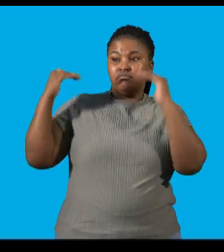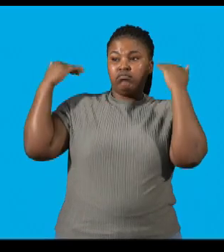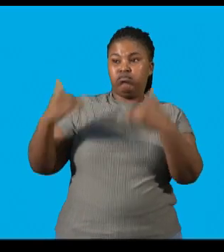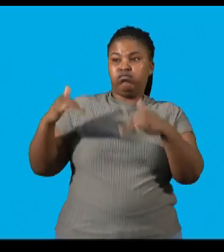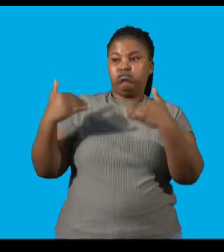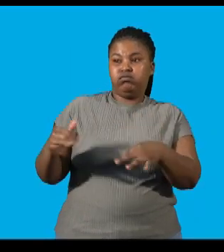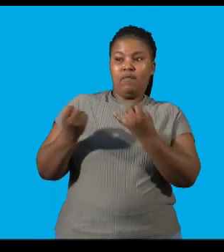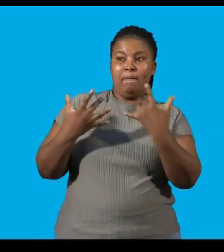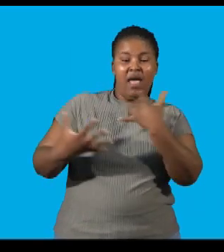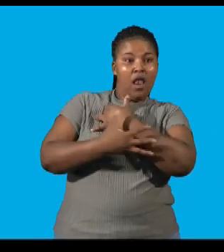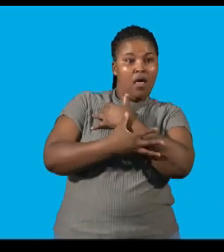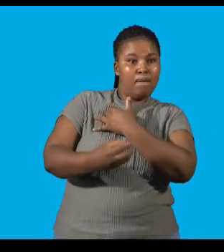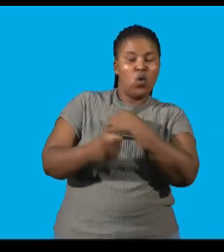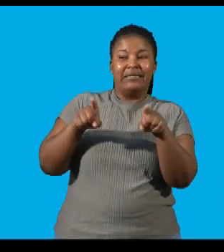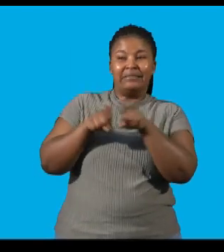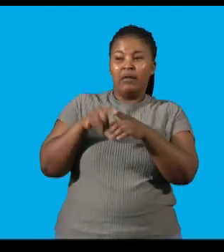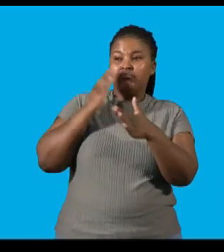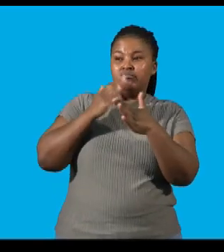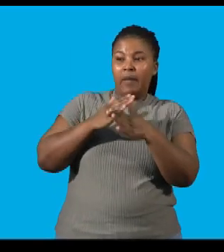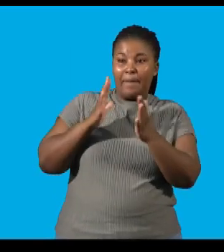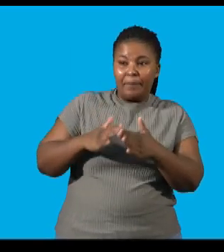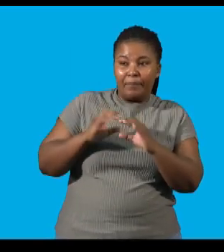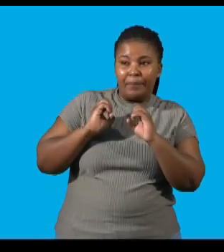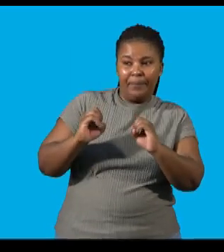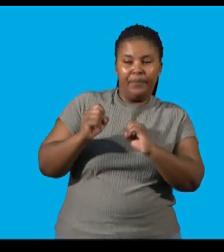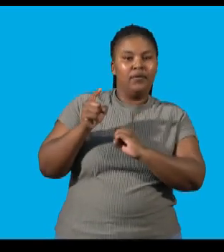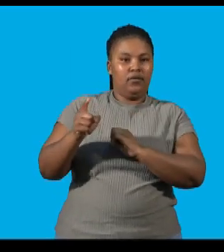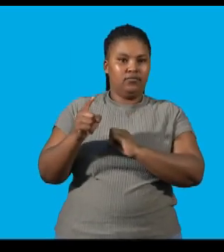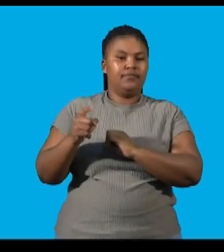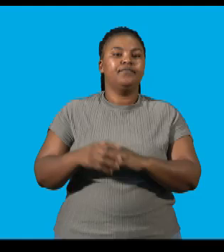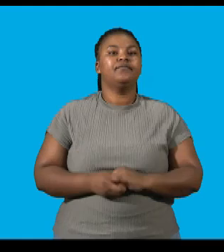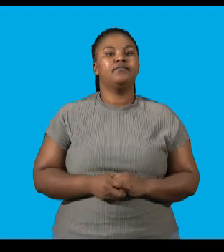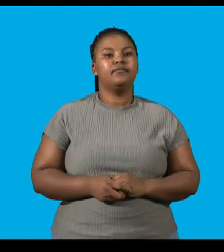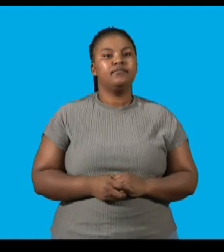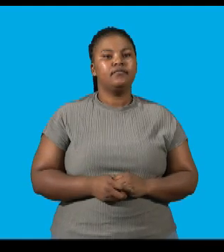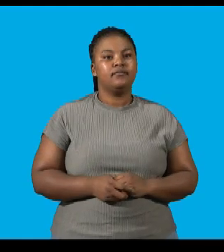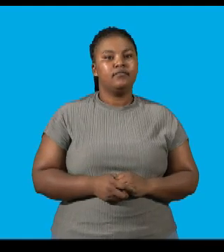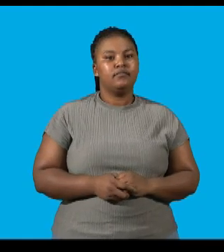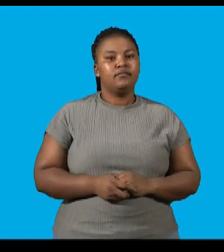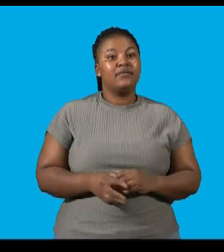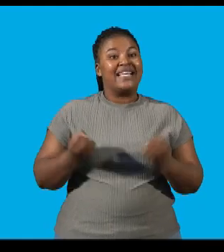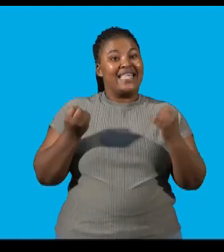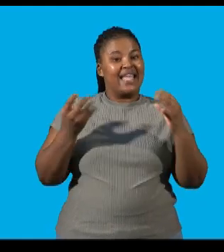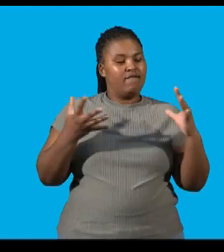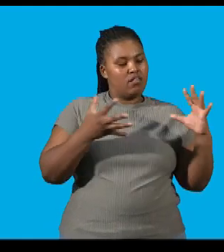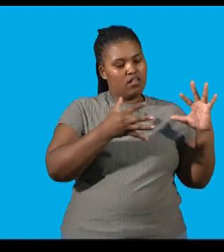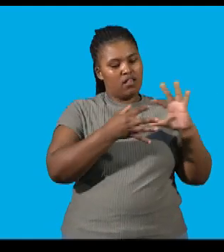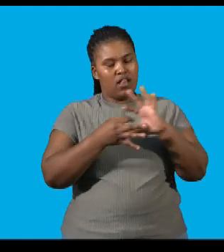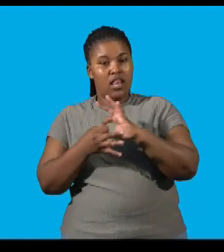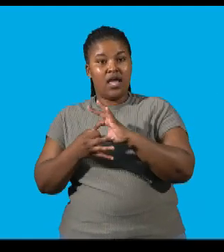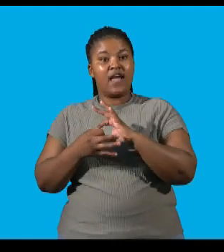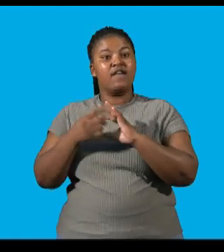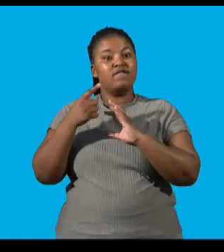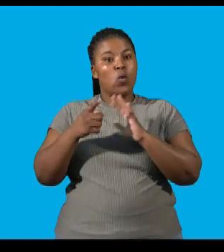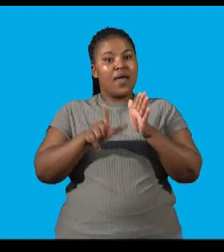poverty and high levels of unemployment. Now, they provide a link between